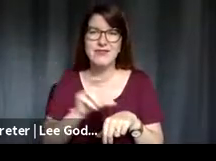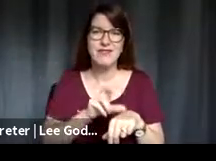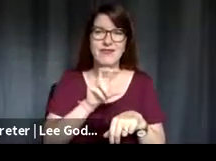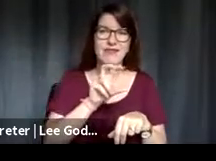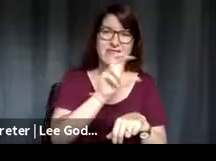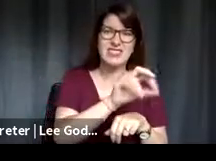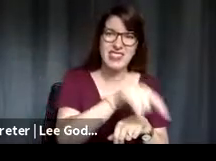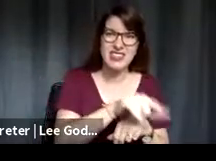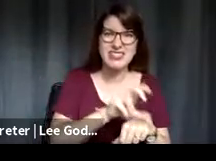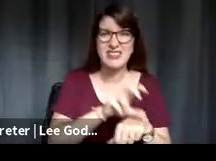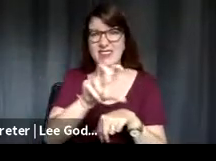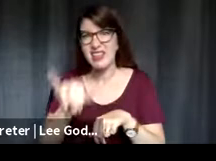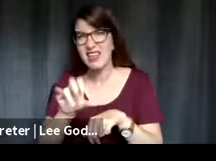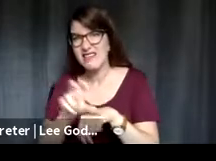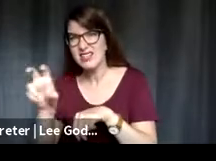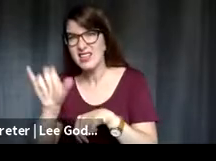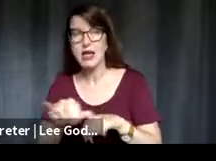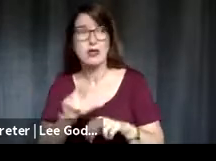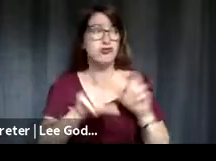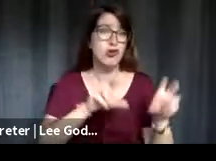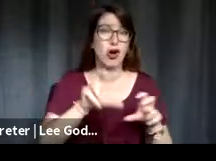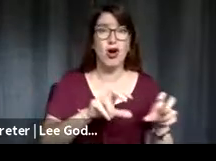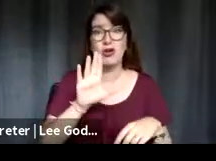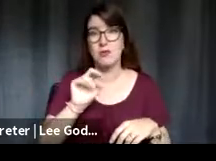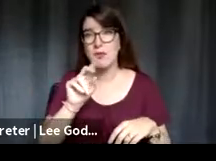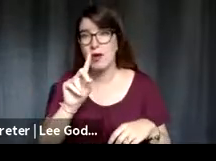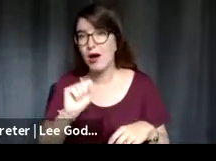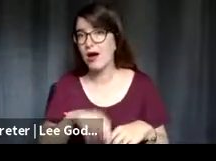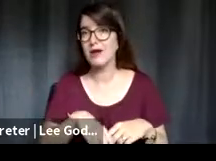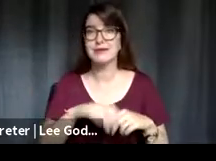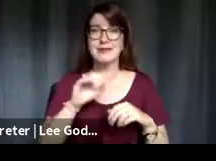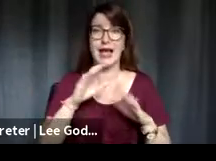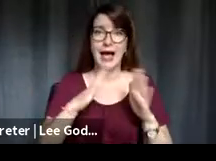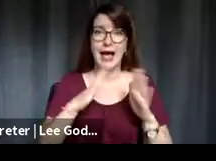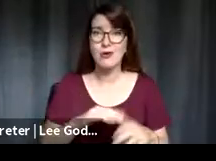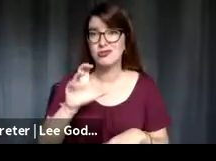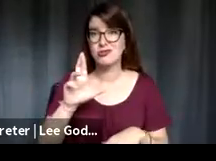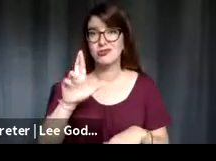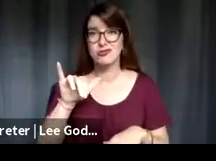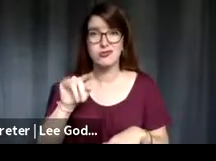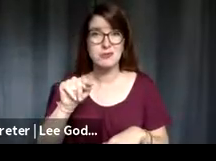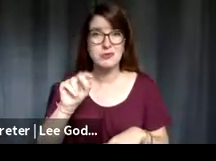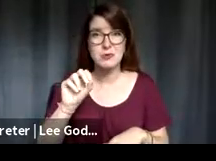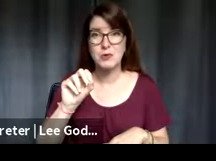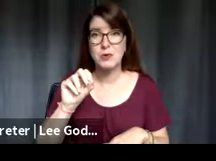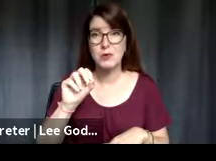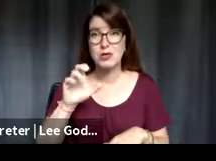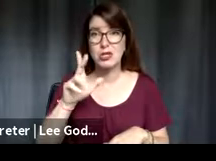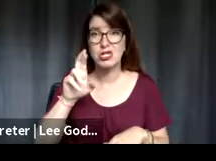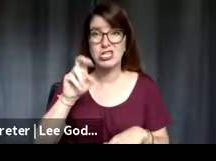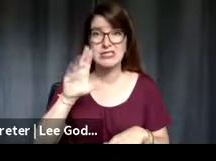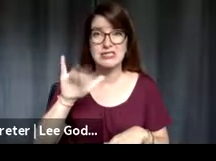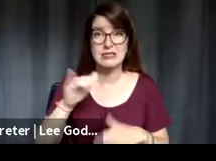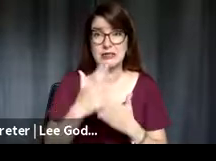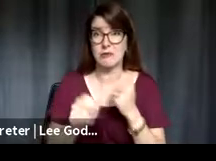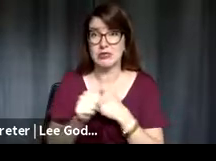invest in that property, invest in stocks, invest in bonds, invest in cryptocurrency. Some is riskier than others, as we've seen in the last few